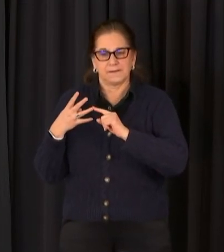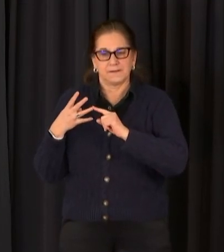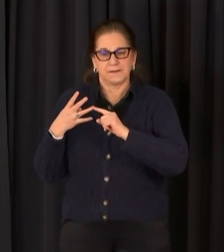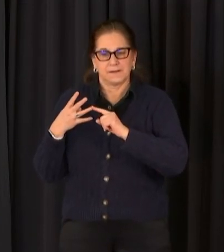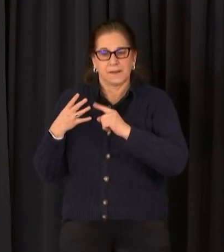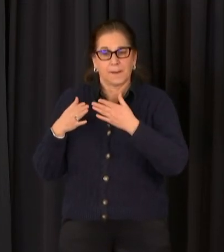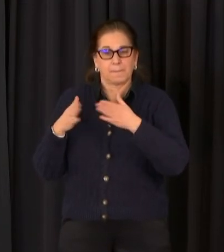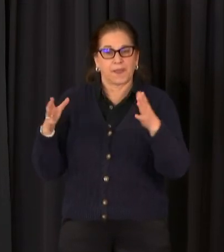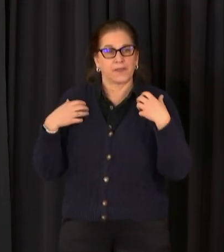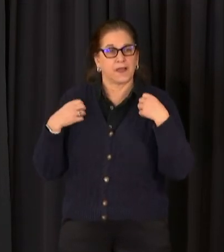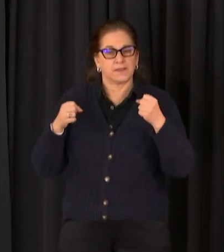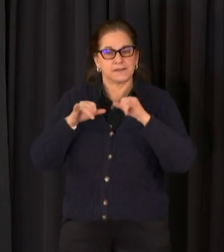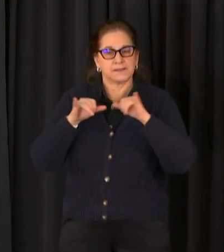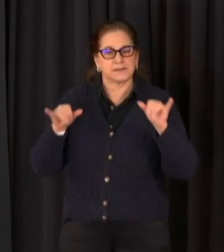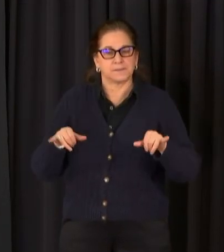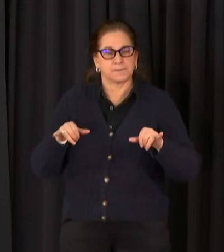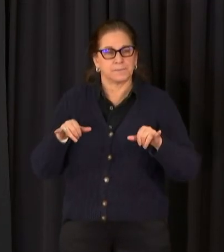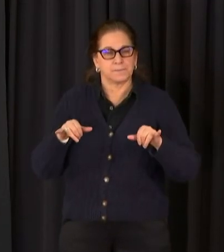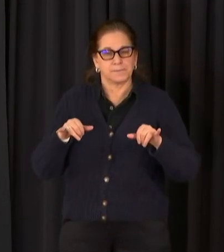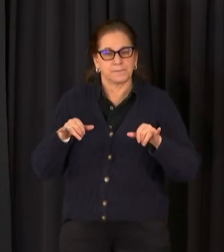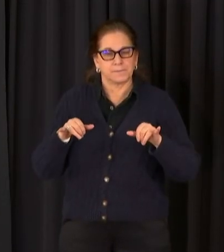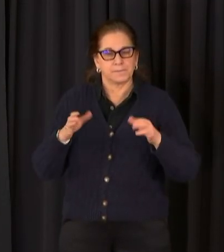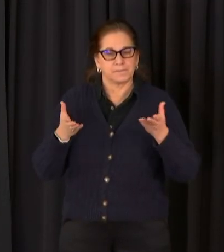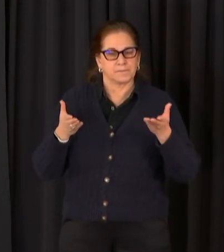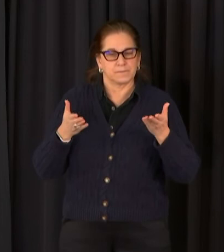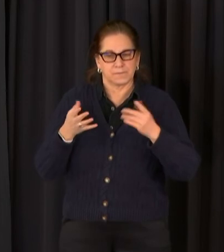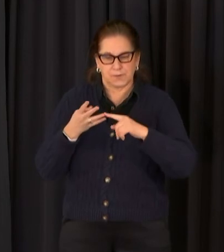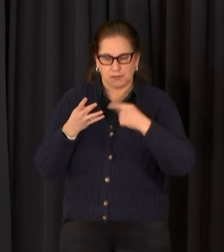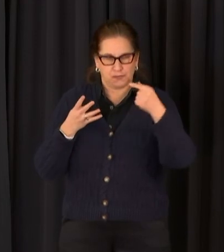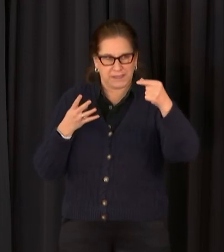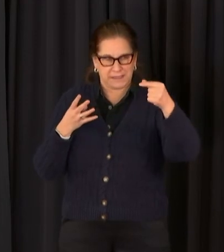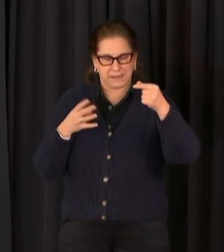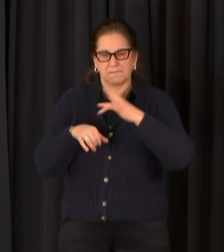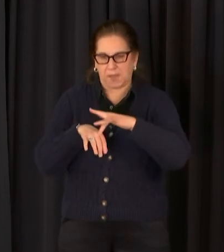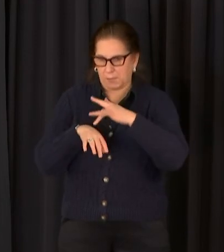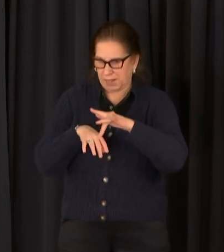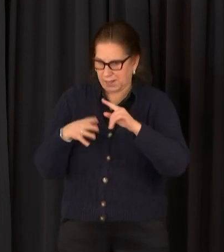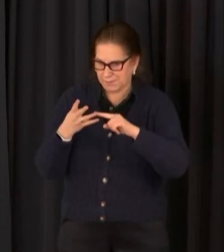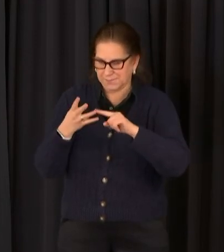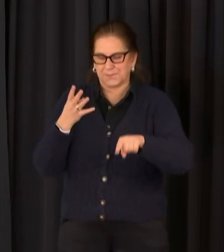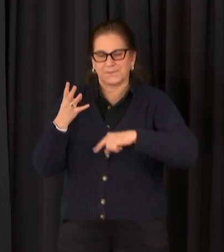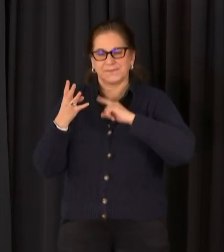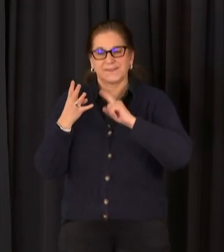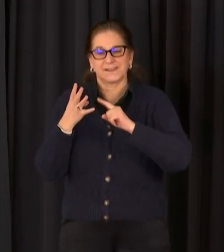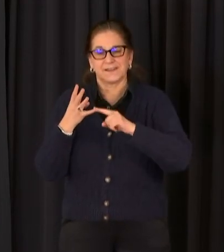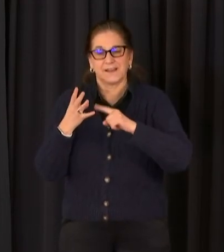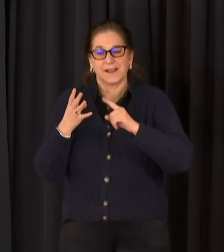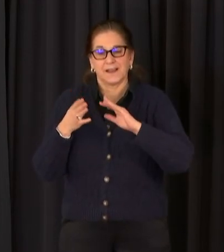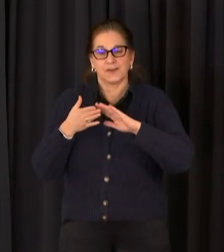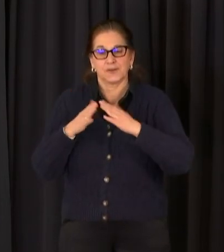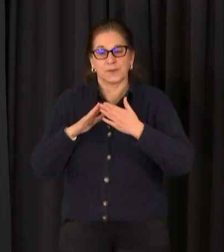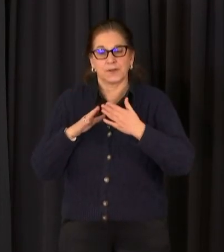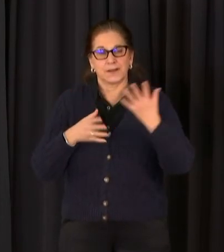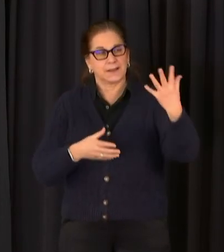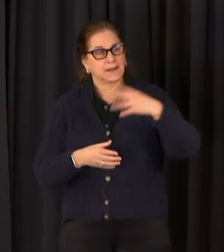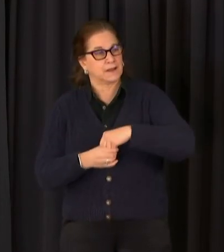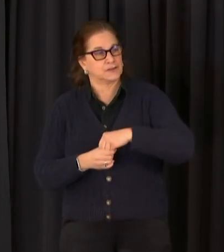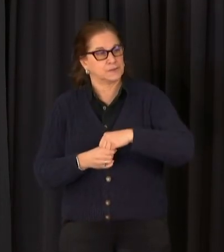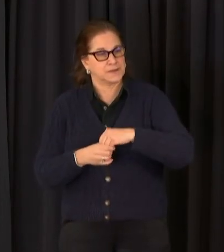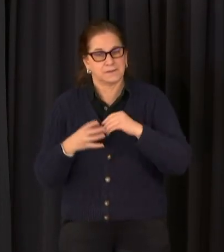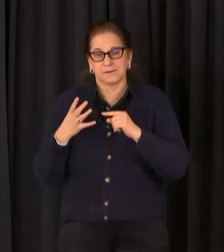system capacity, all green, and community engagement, where we continue to focus on